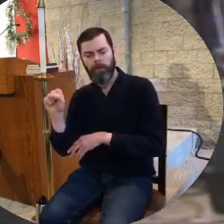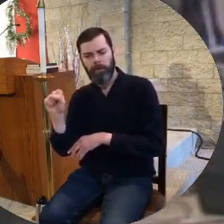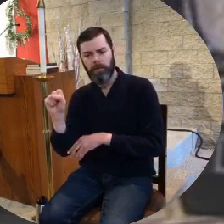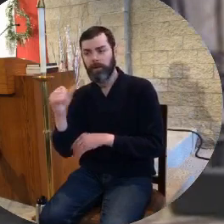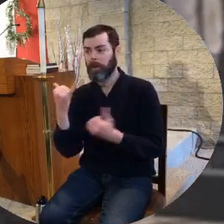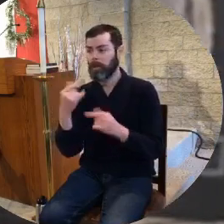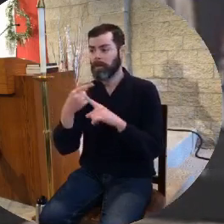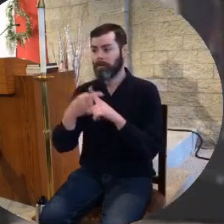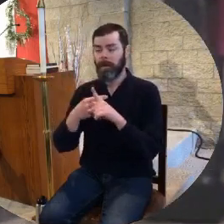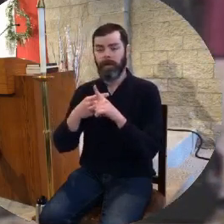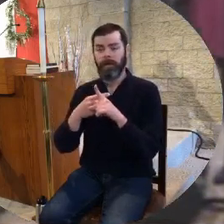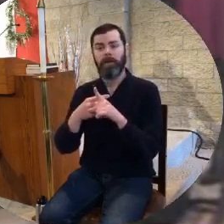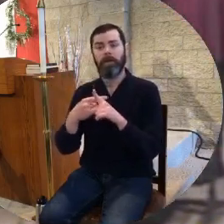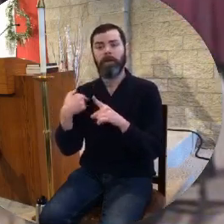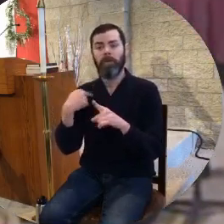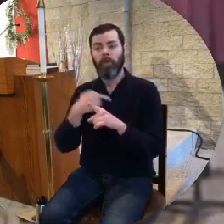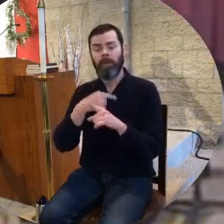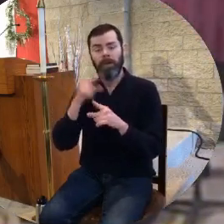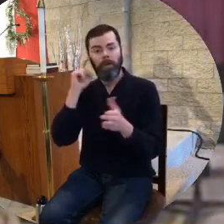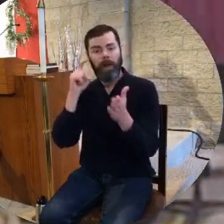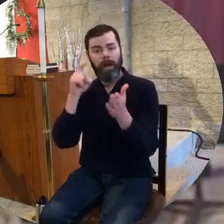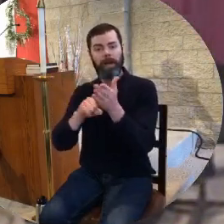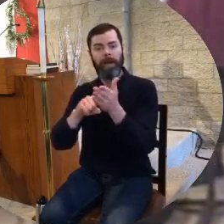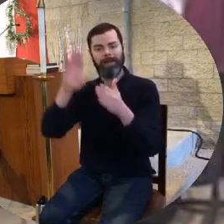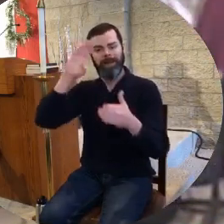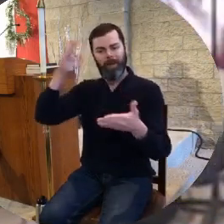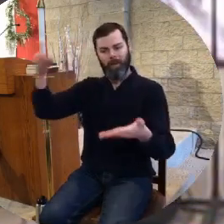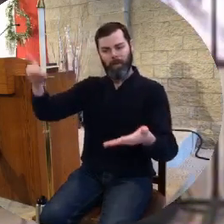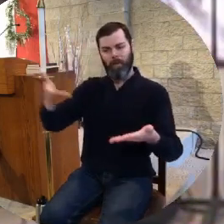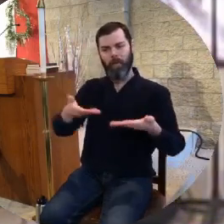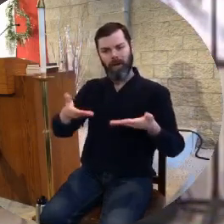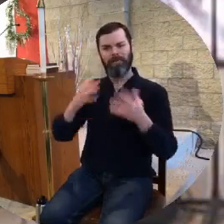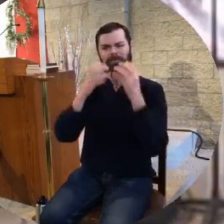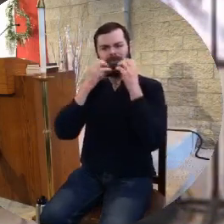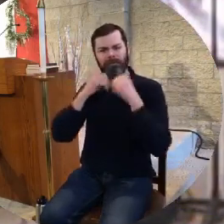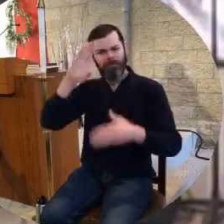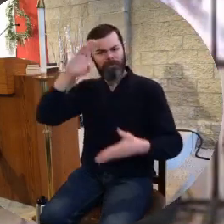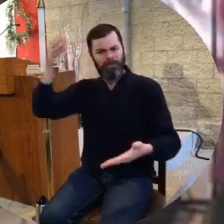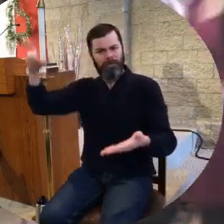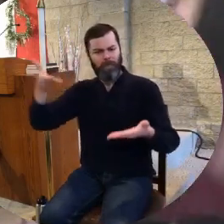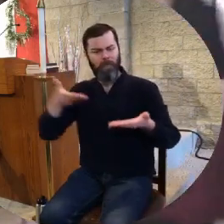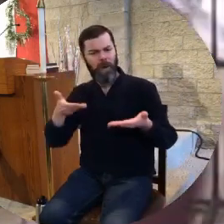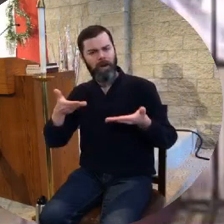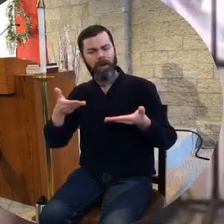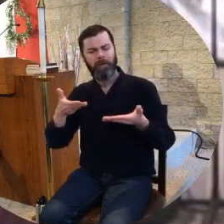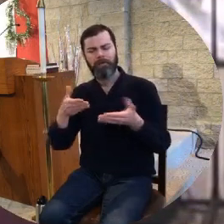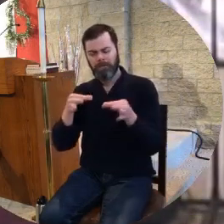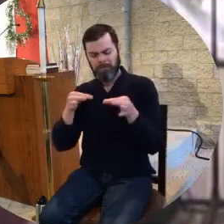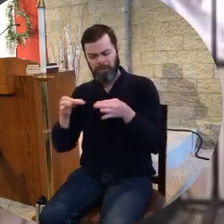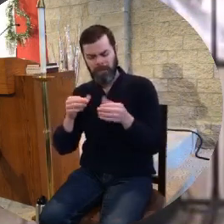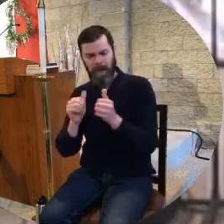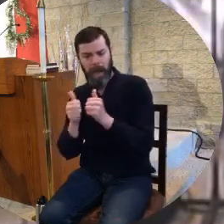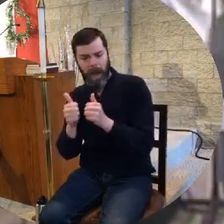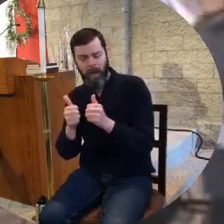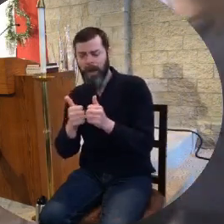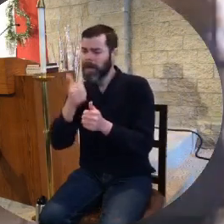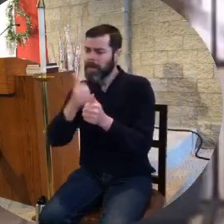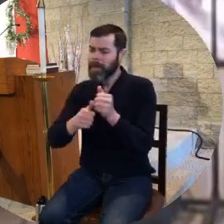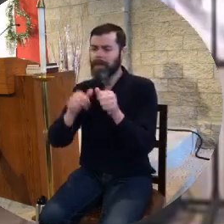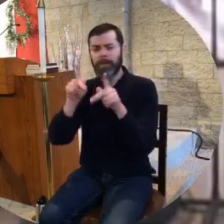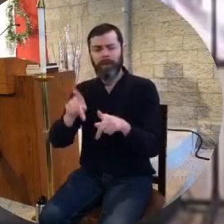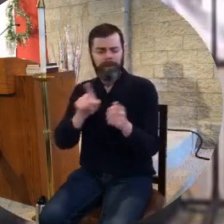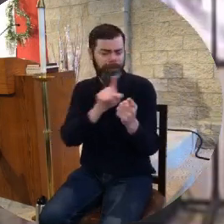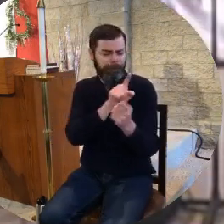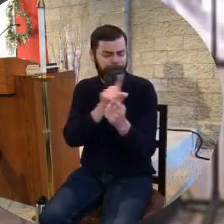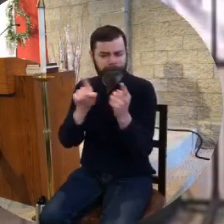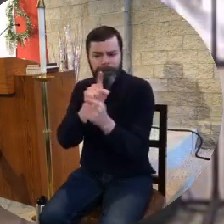this month is welcoming, and this community has defined welcoming this way. We greet everyone warmly and open with